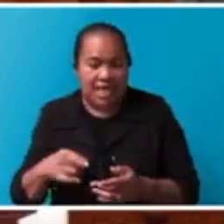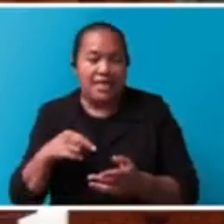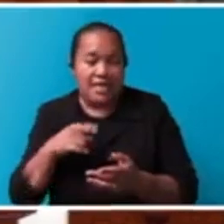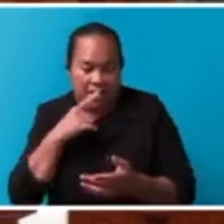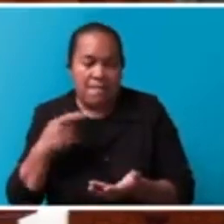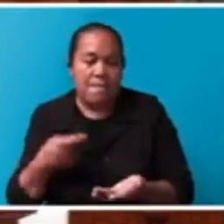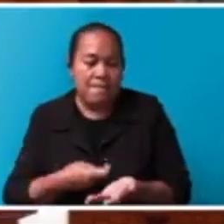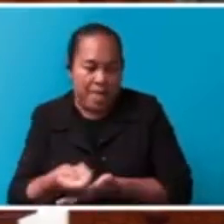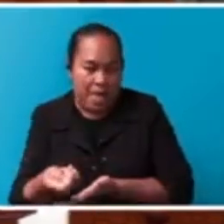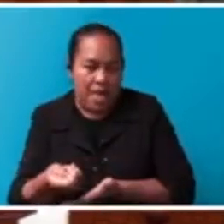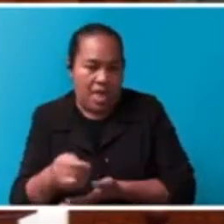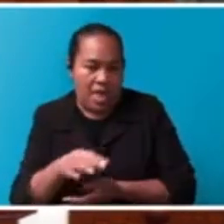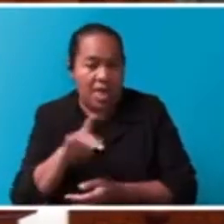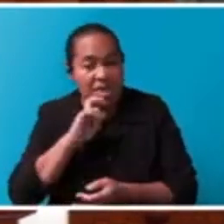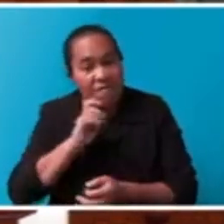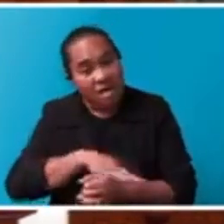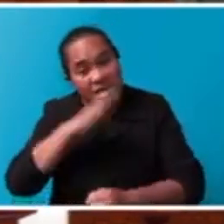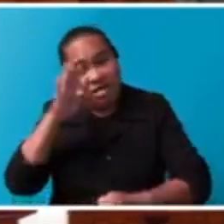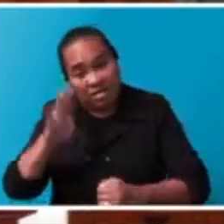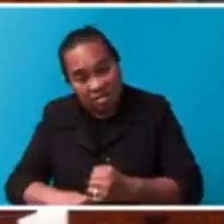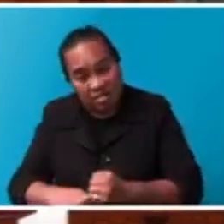the end of your lease.